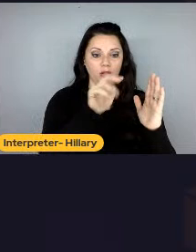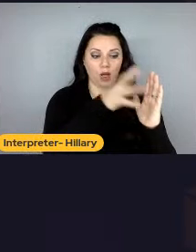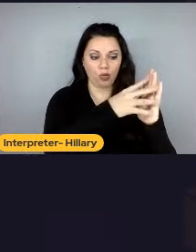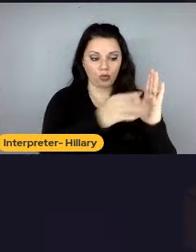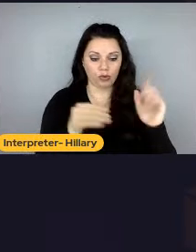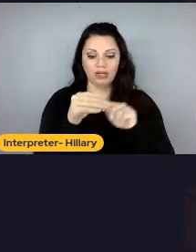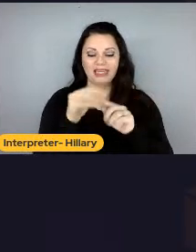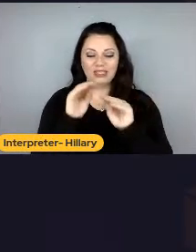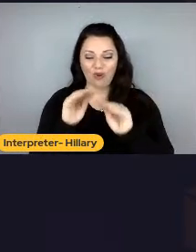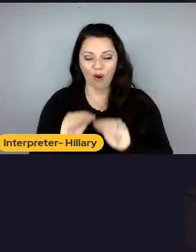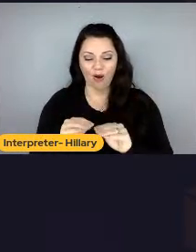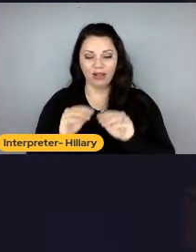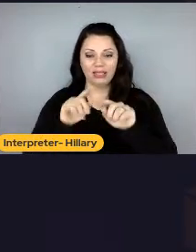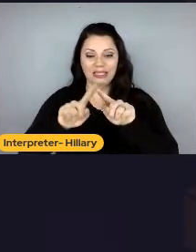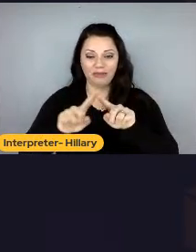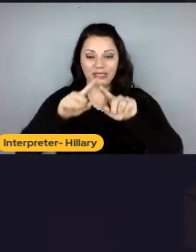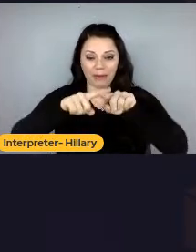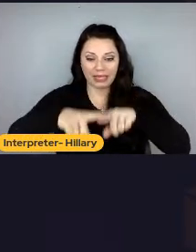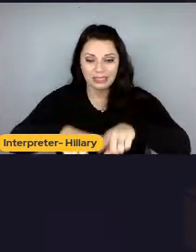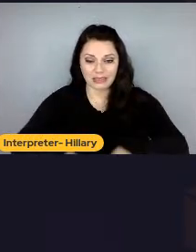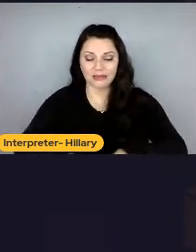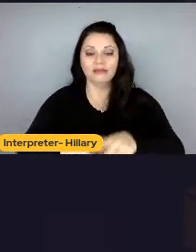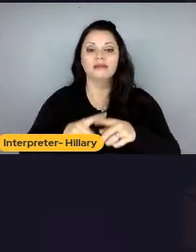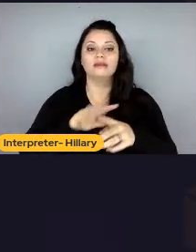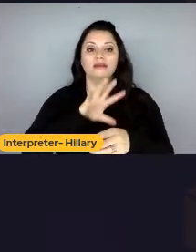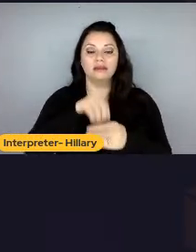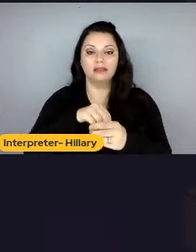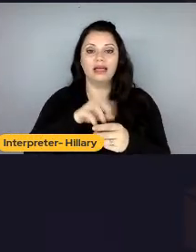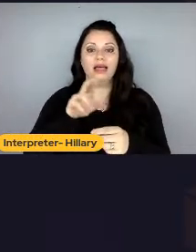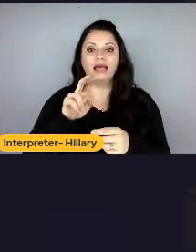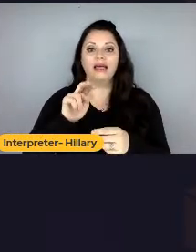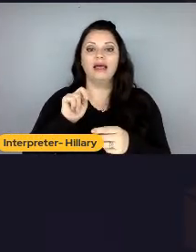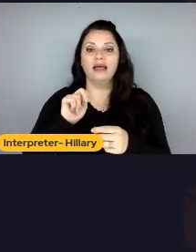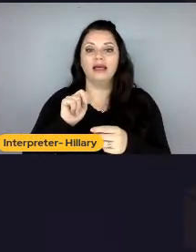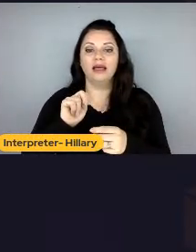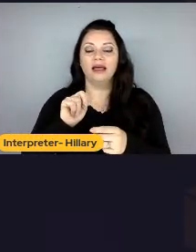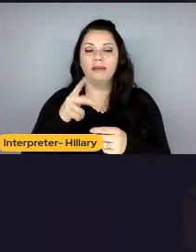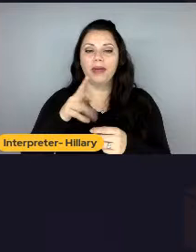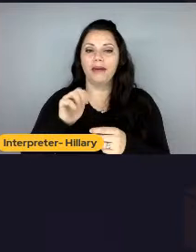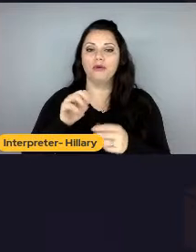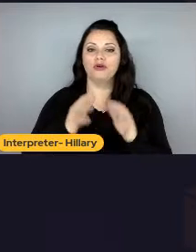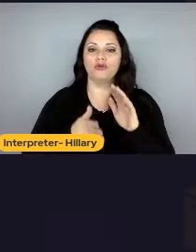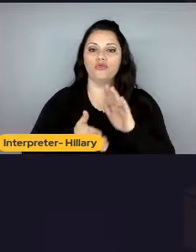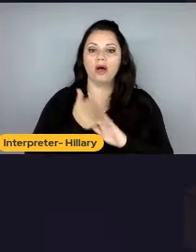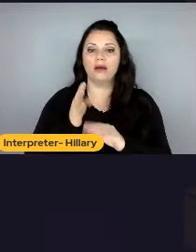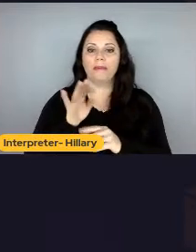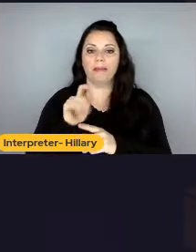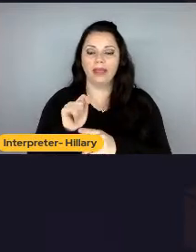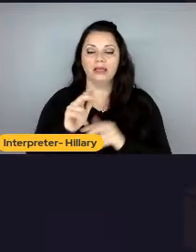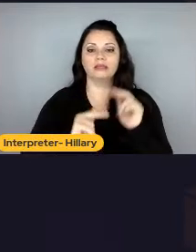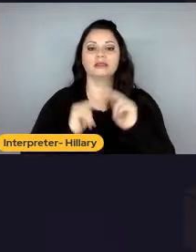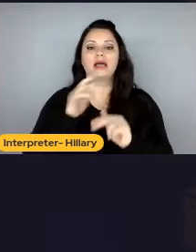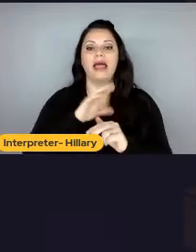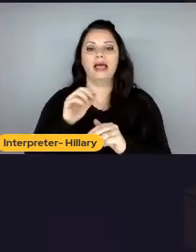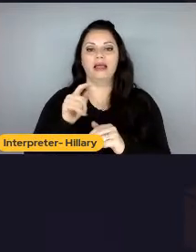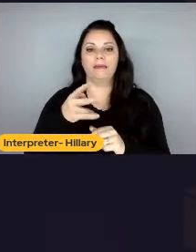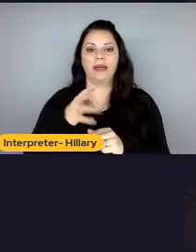of the dependencies, run npm run build, npm run deploy, and it should all